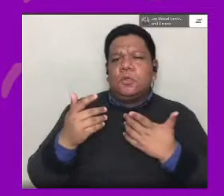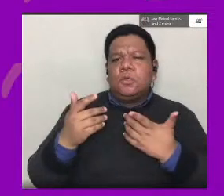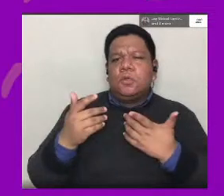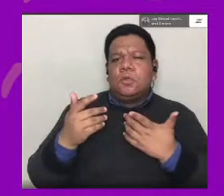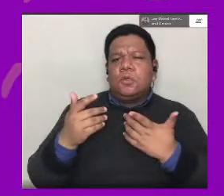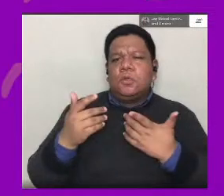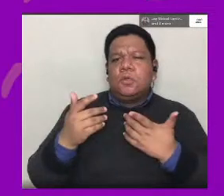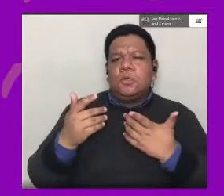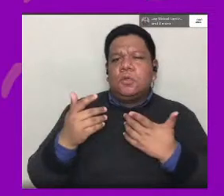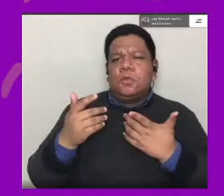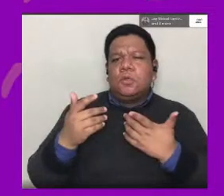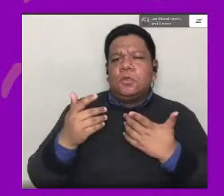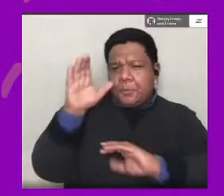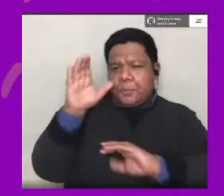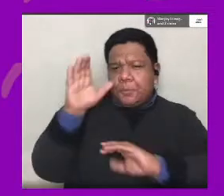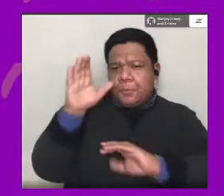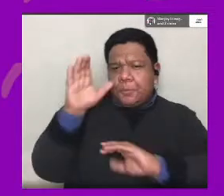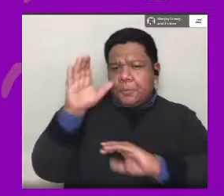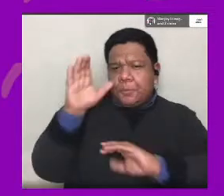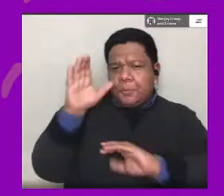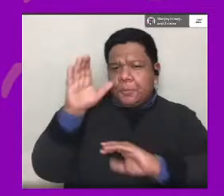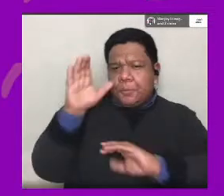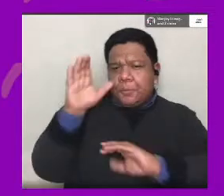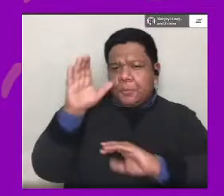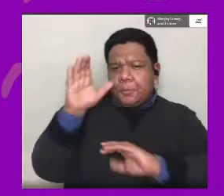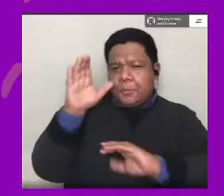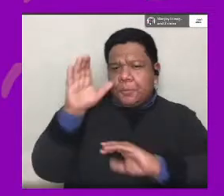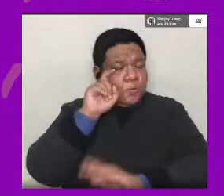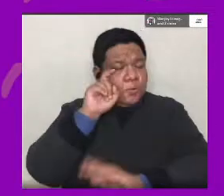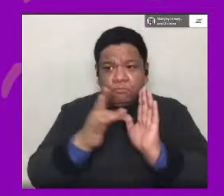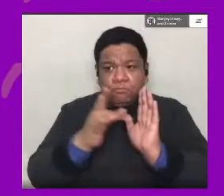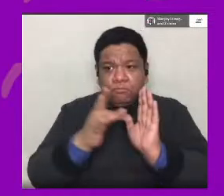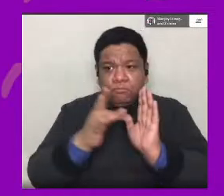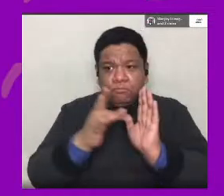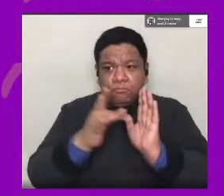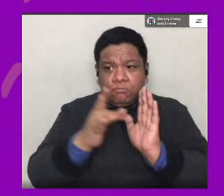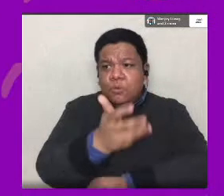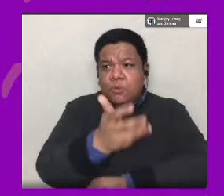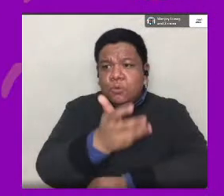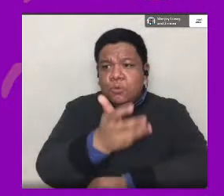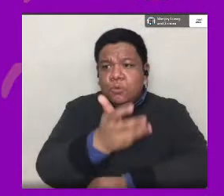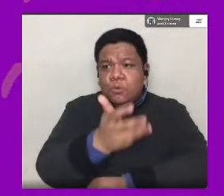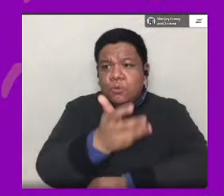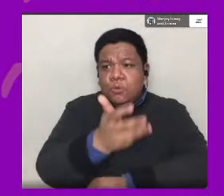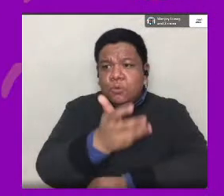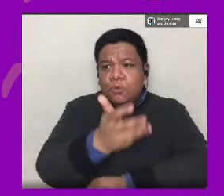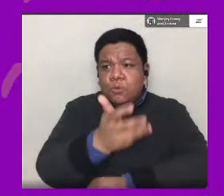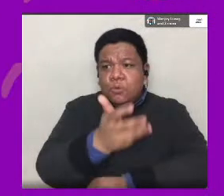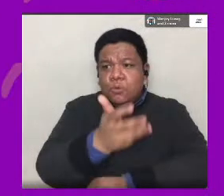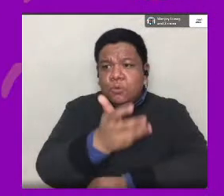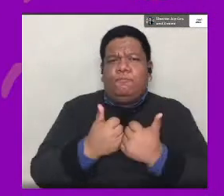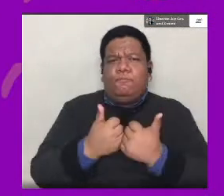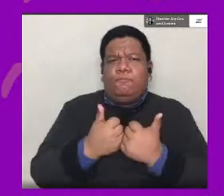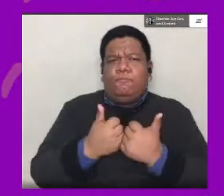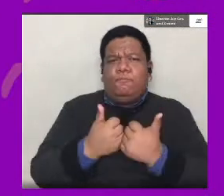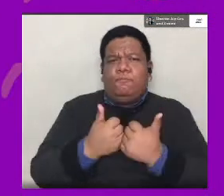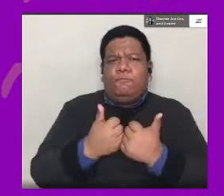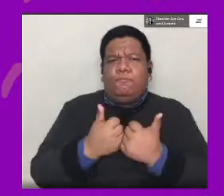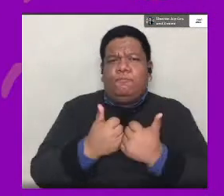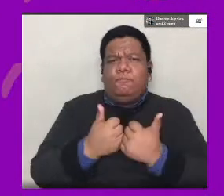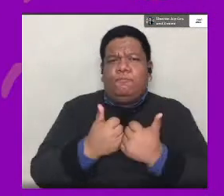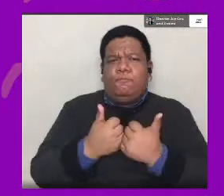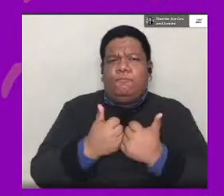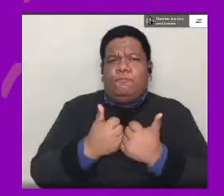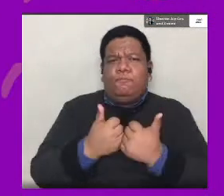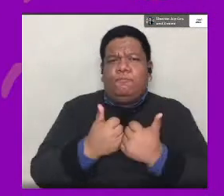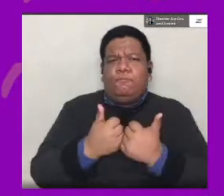sexual exploitation and abuse allegations to ensure timely and consistent responses, also